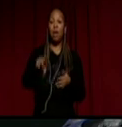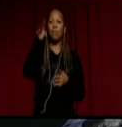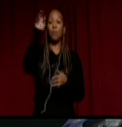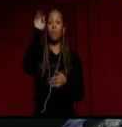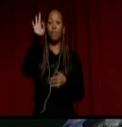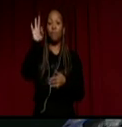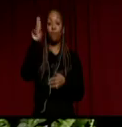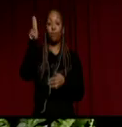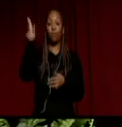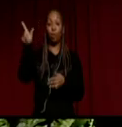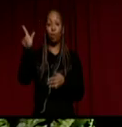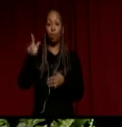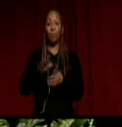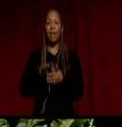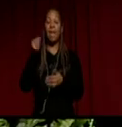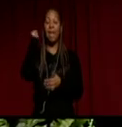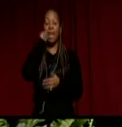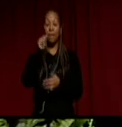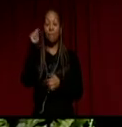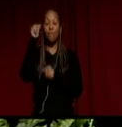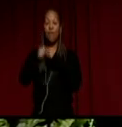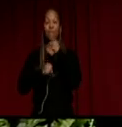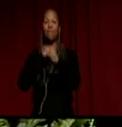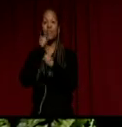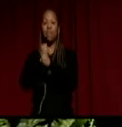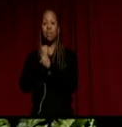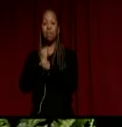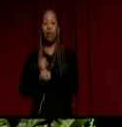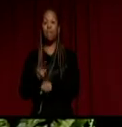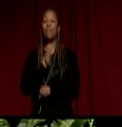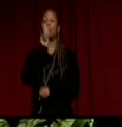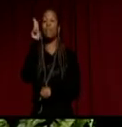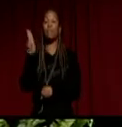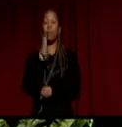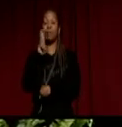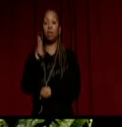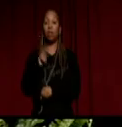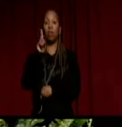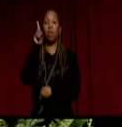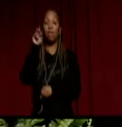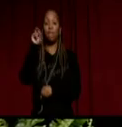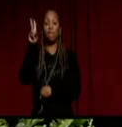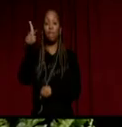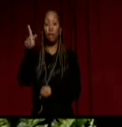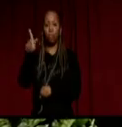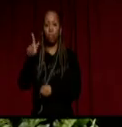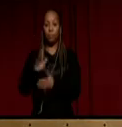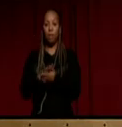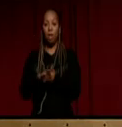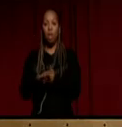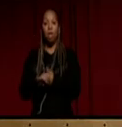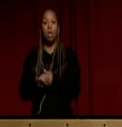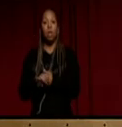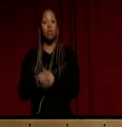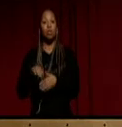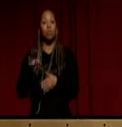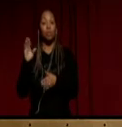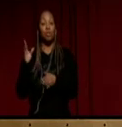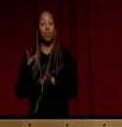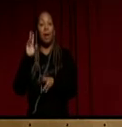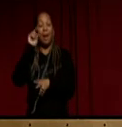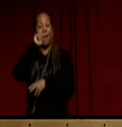Yeah. 1 million hospitalizations from the regular flu. But the other thing, to get to your question about what you were asking about the